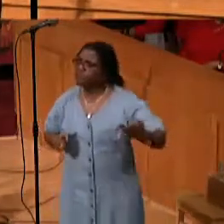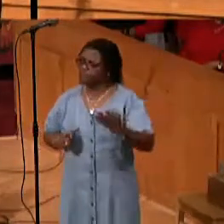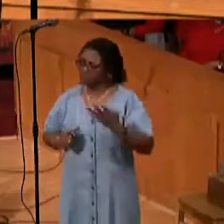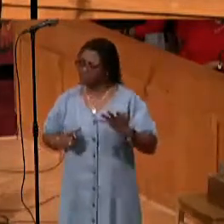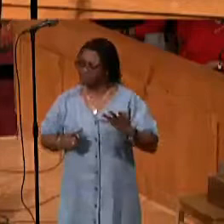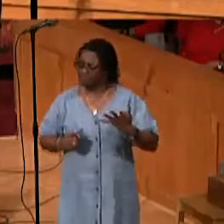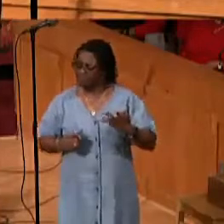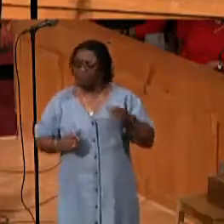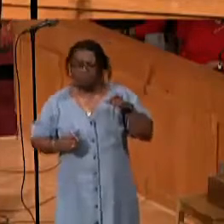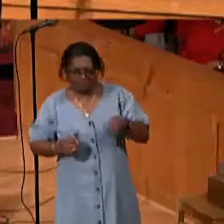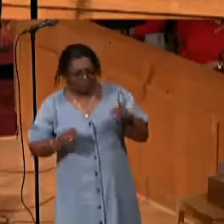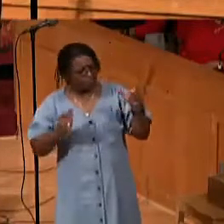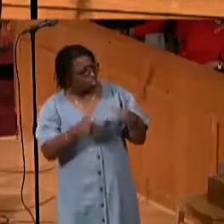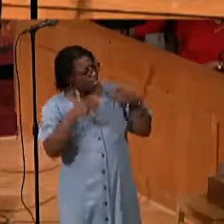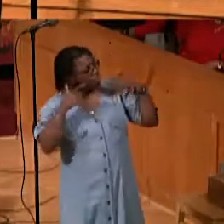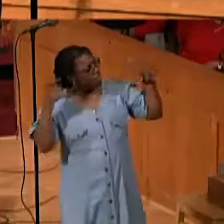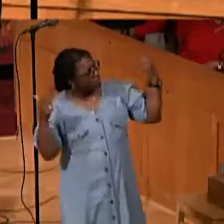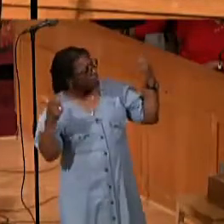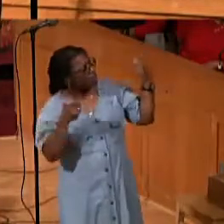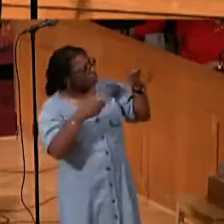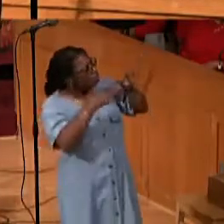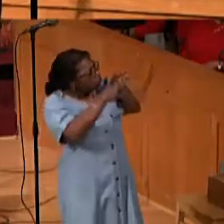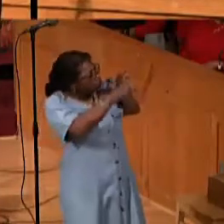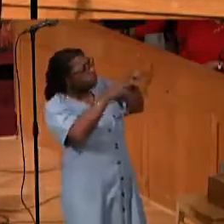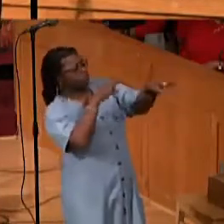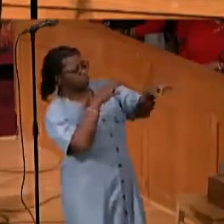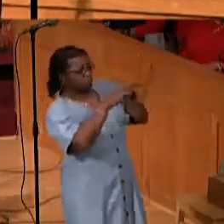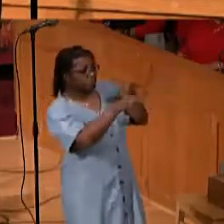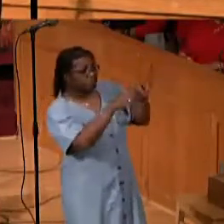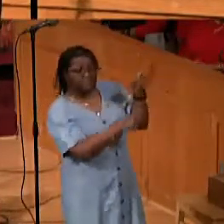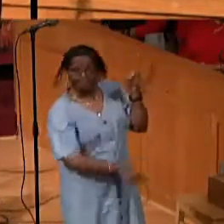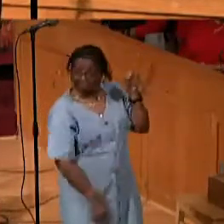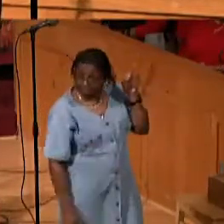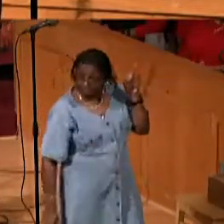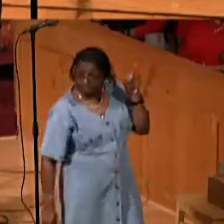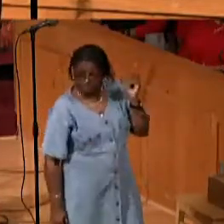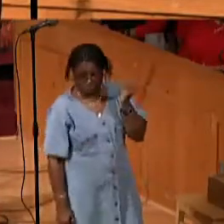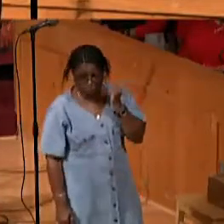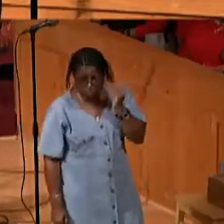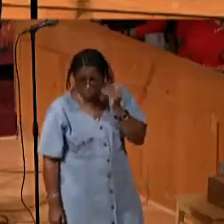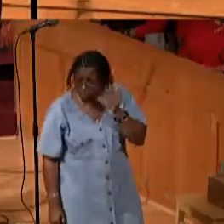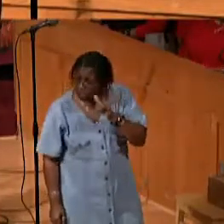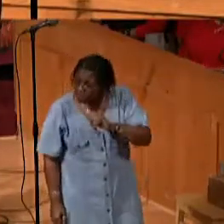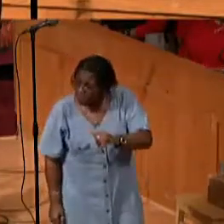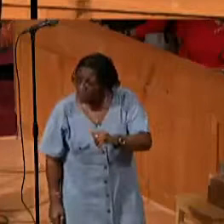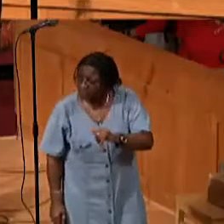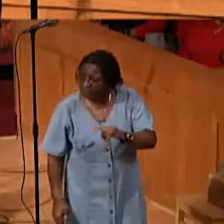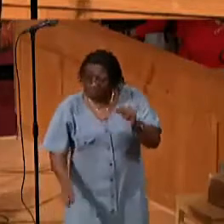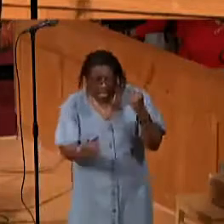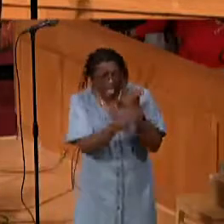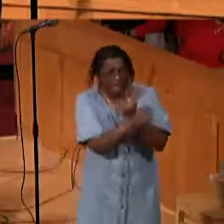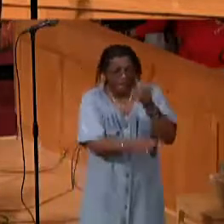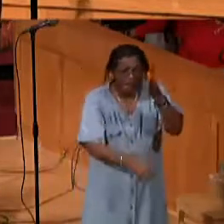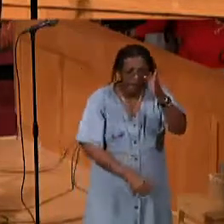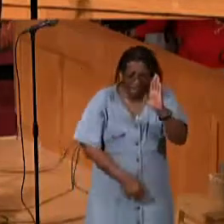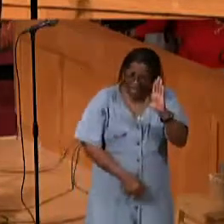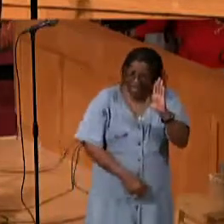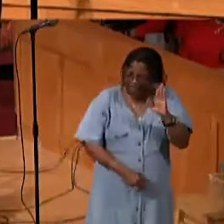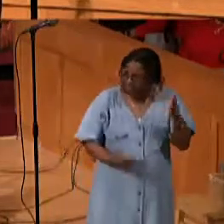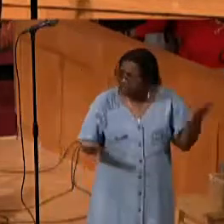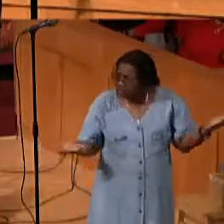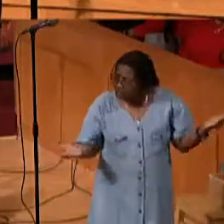You've got to enlarge him. Amen. You know about that. You know about that. And so to love God is to magnify